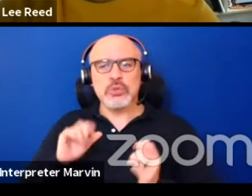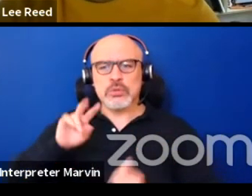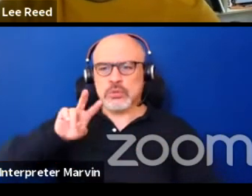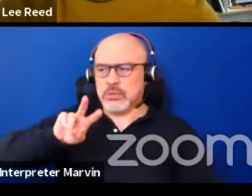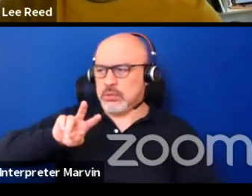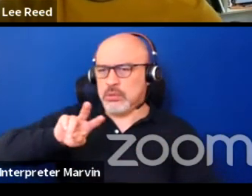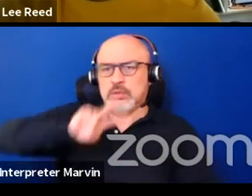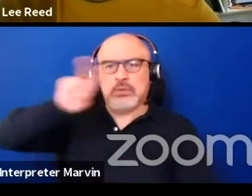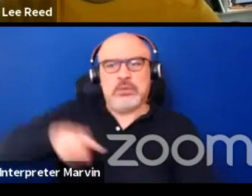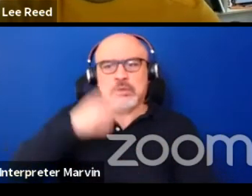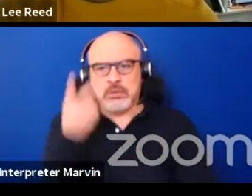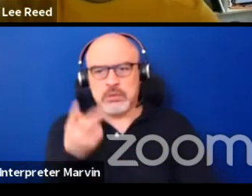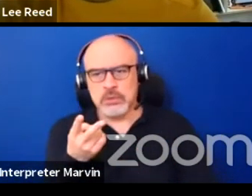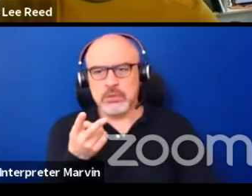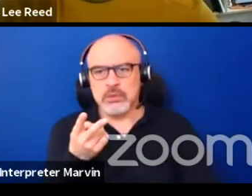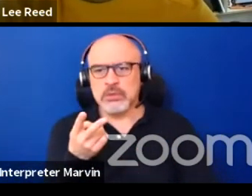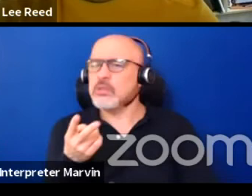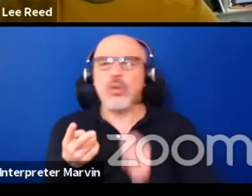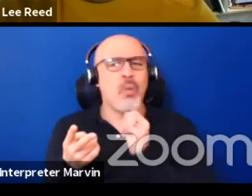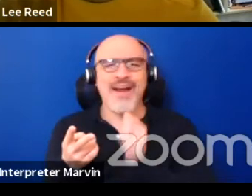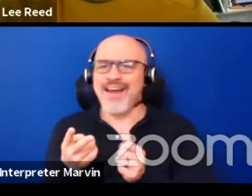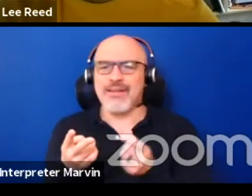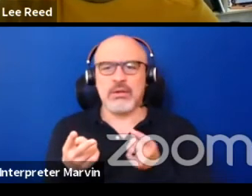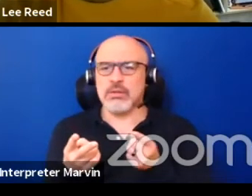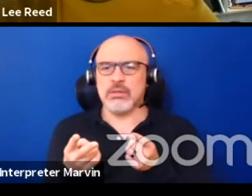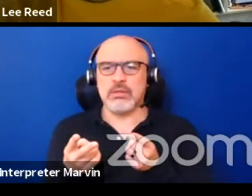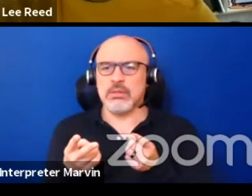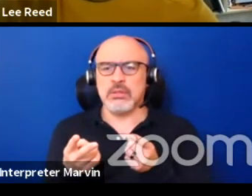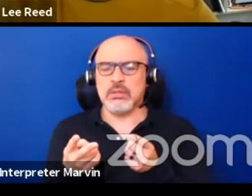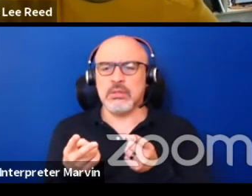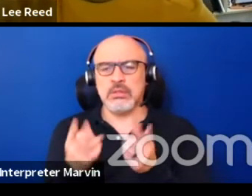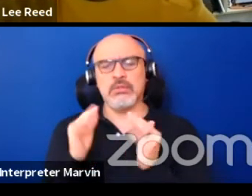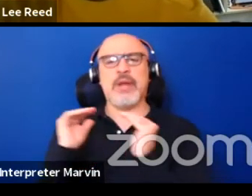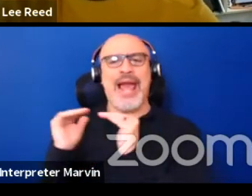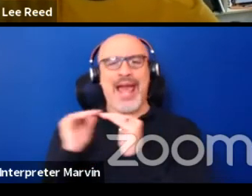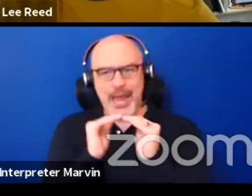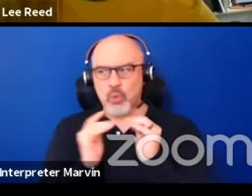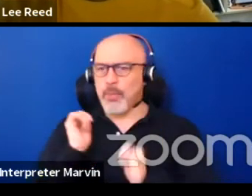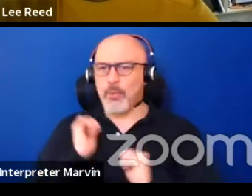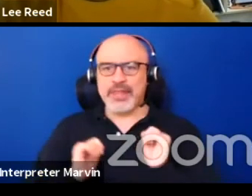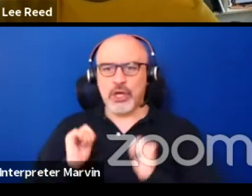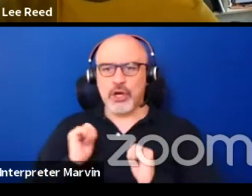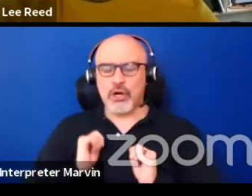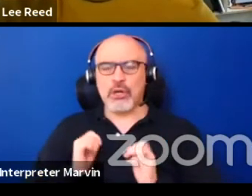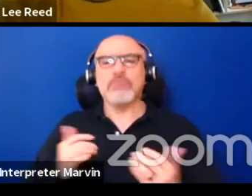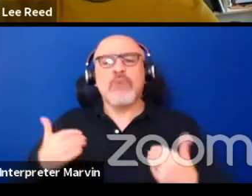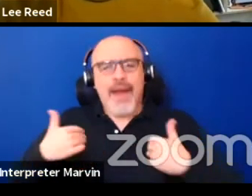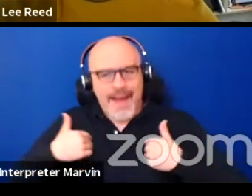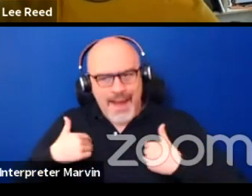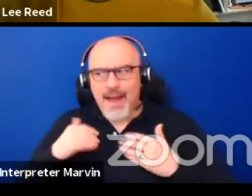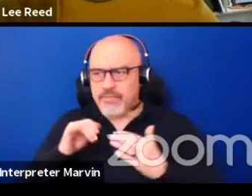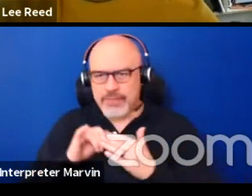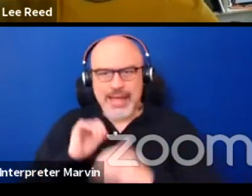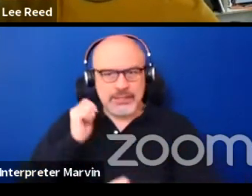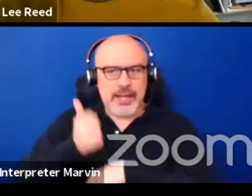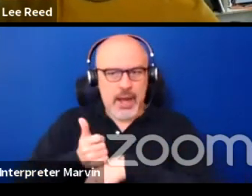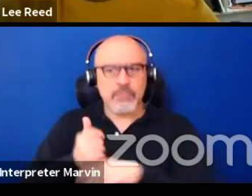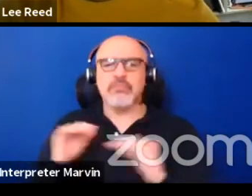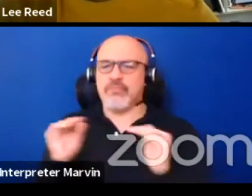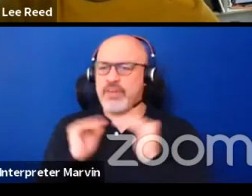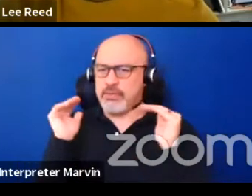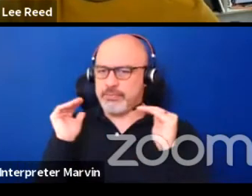isn't in reverse. I think an equitable theater has that in place. I also